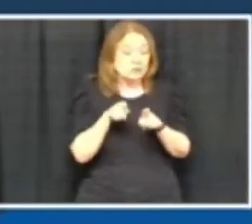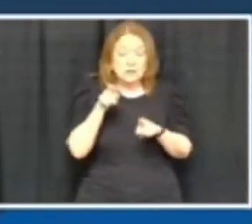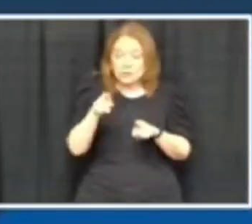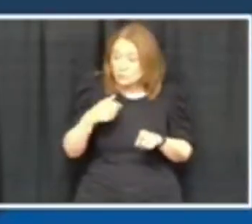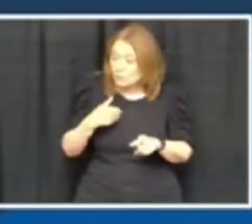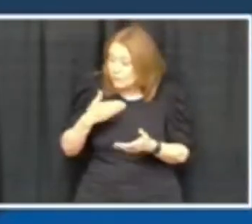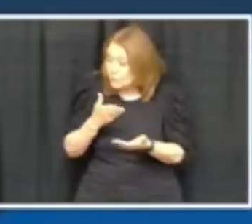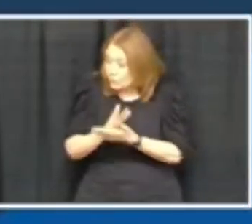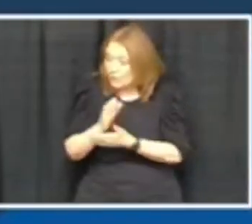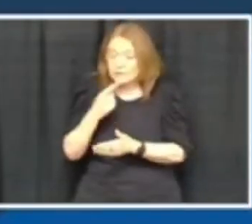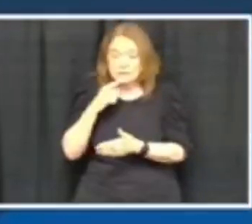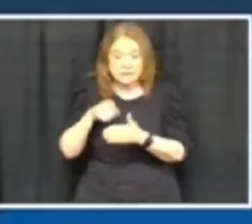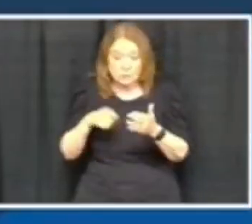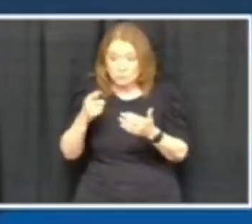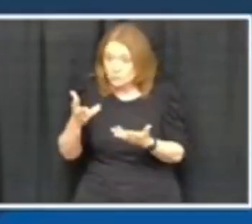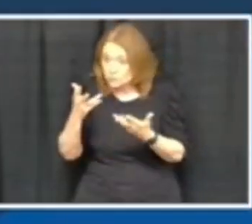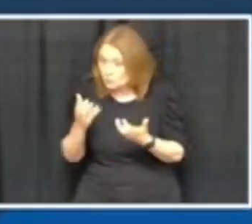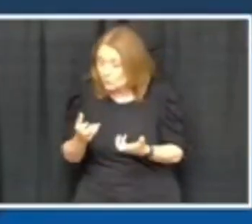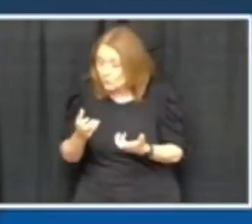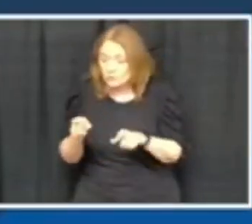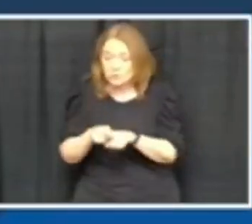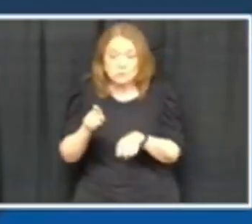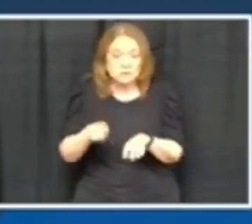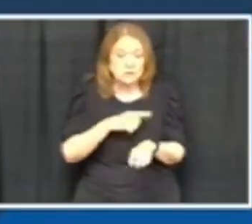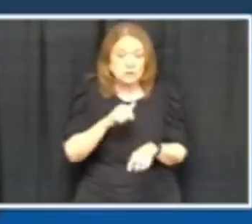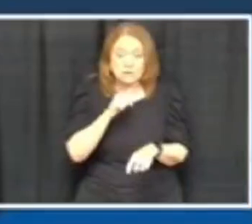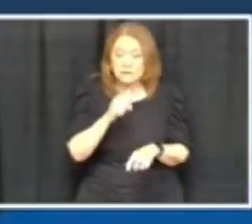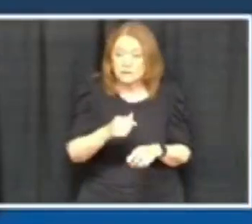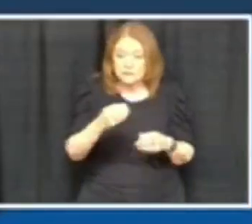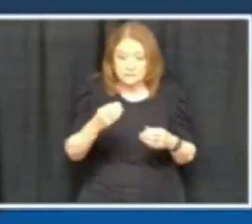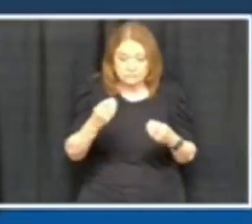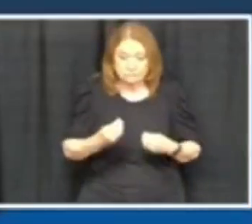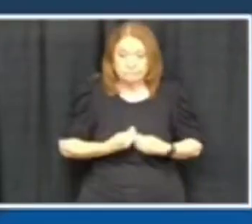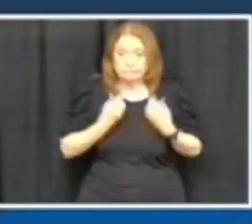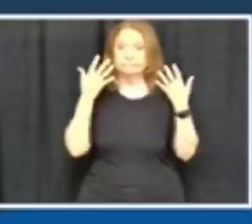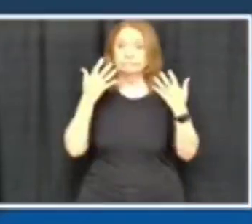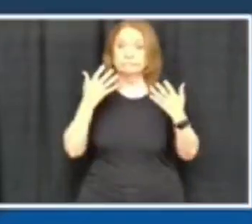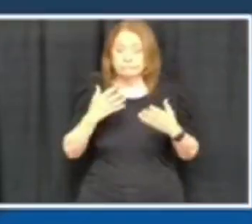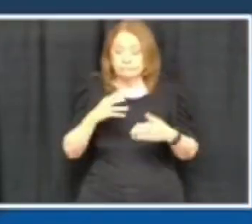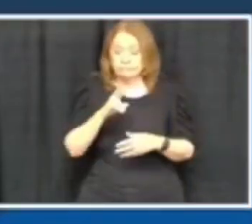have the right to say what you want to, as long as it doesn't incite violence.